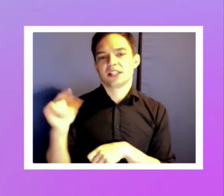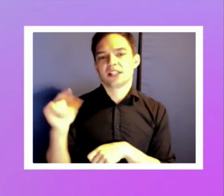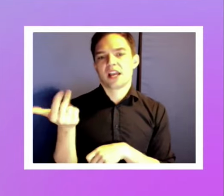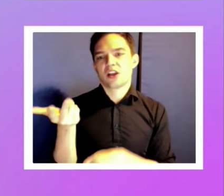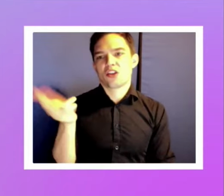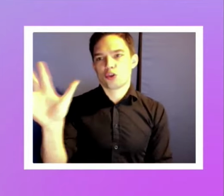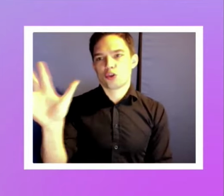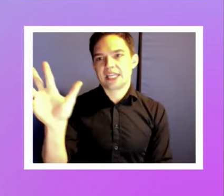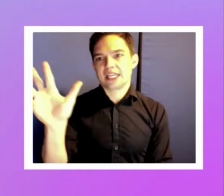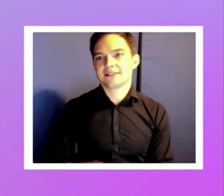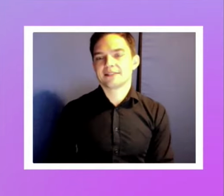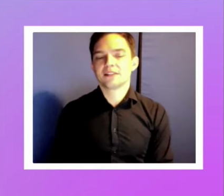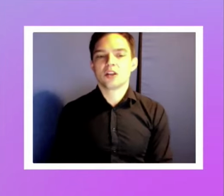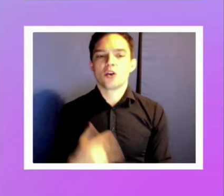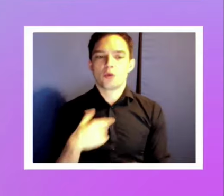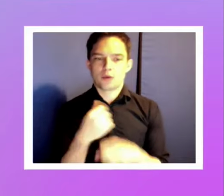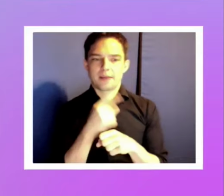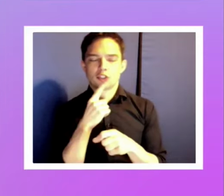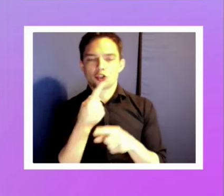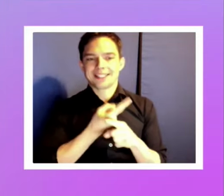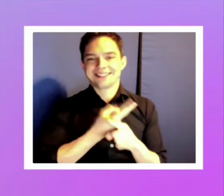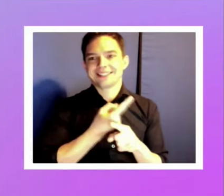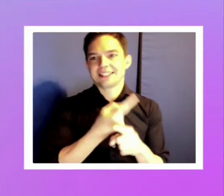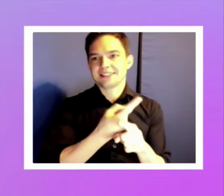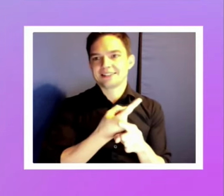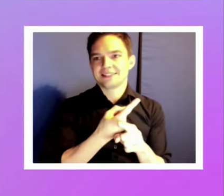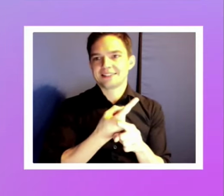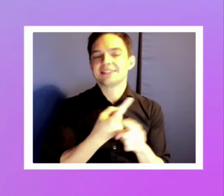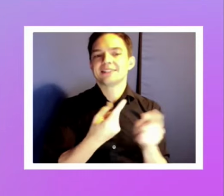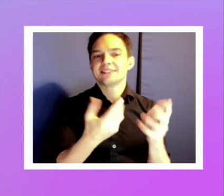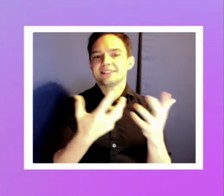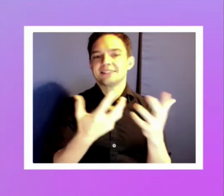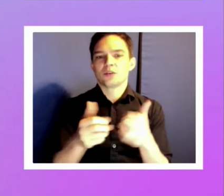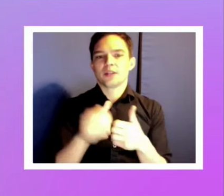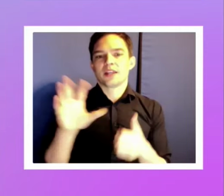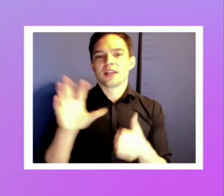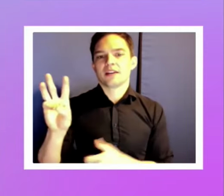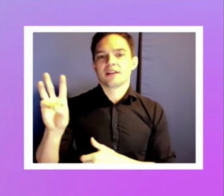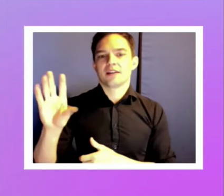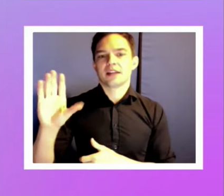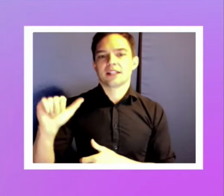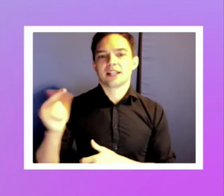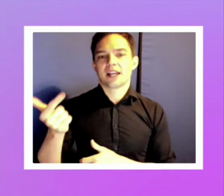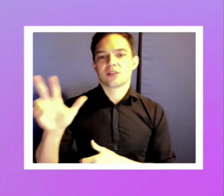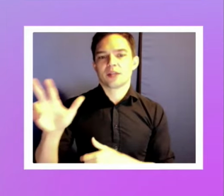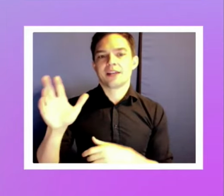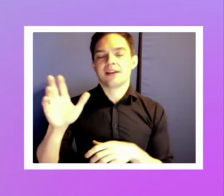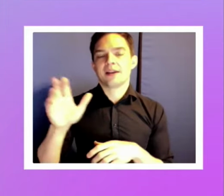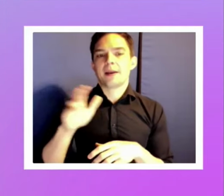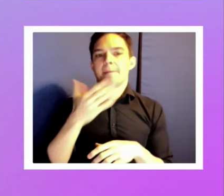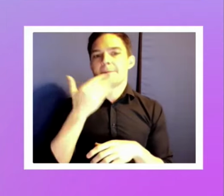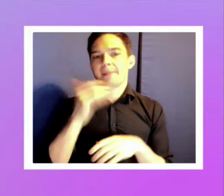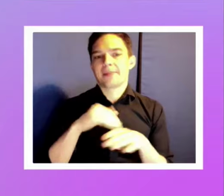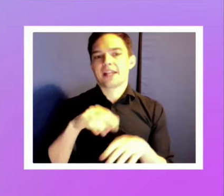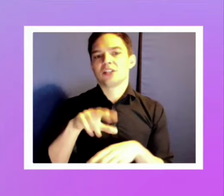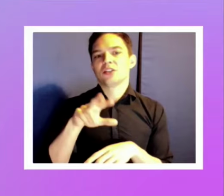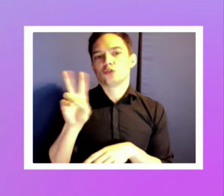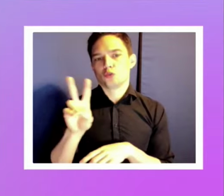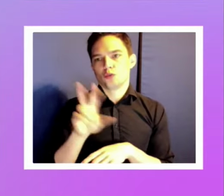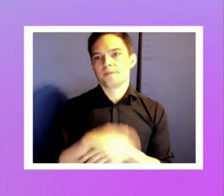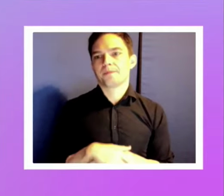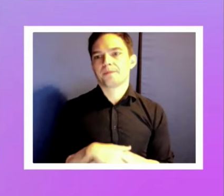We want greater consistency in WCAG 3 testing than we did for WCAG 2. And